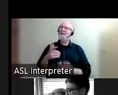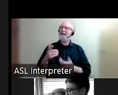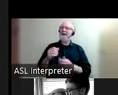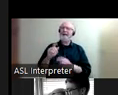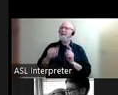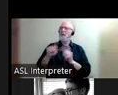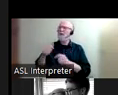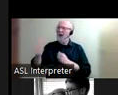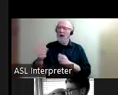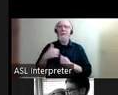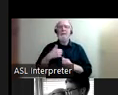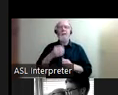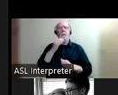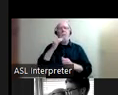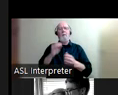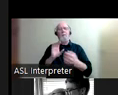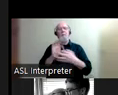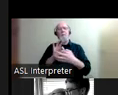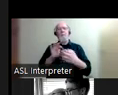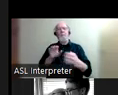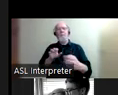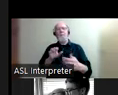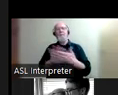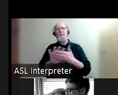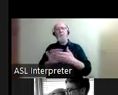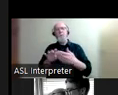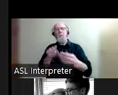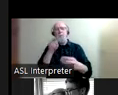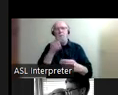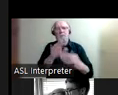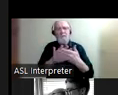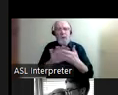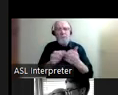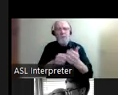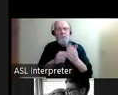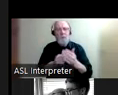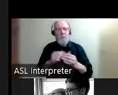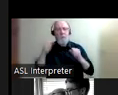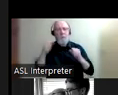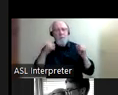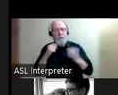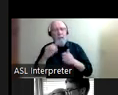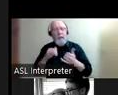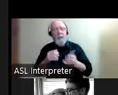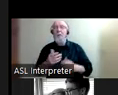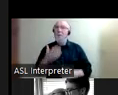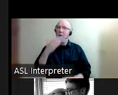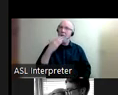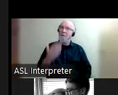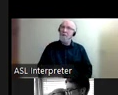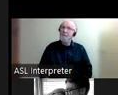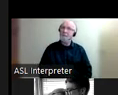do have the Well Now Moving Well that sort of kind of came about, you know, in our pandemic, early pandemic